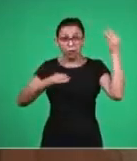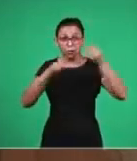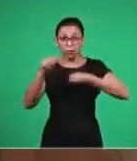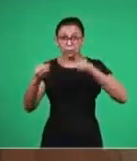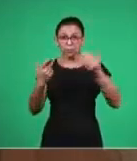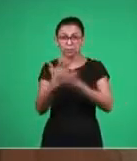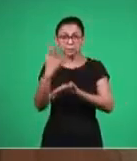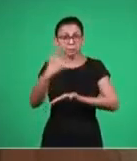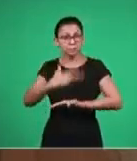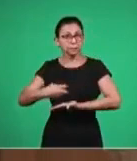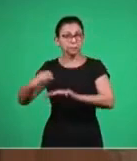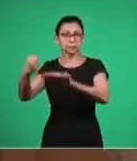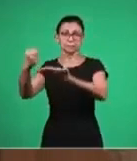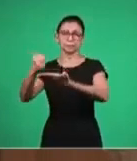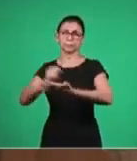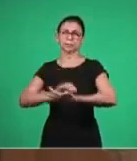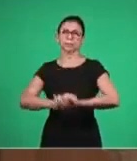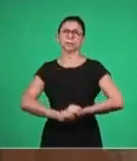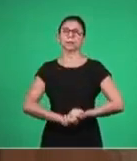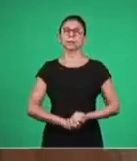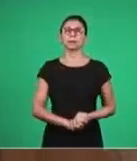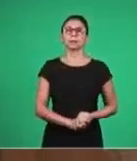rapture. And so